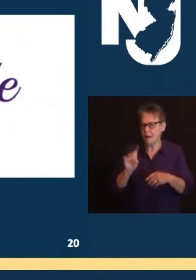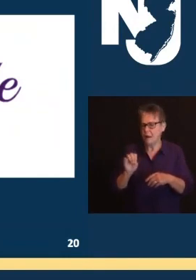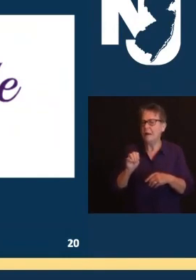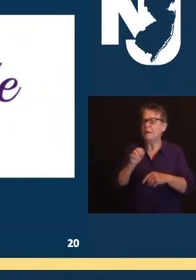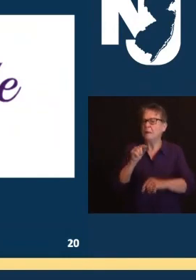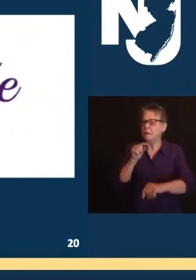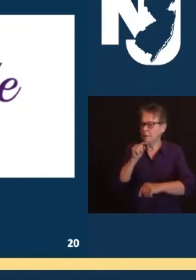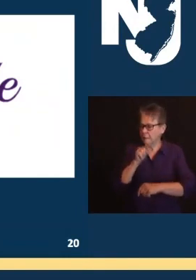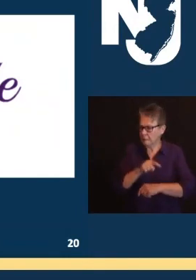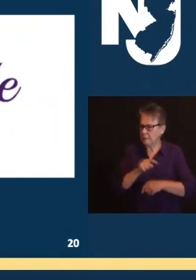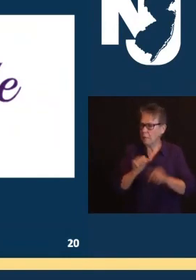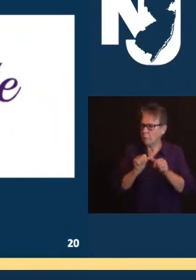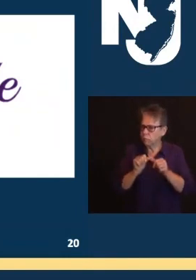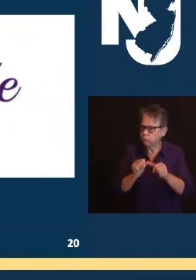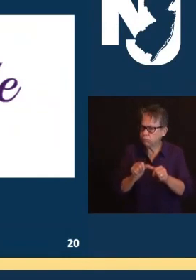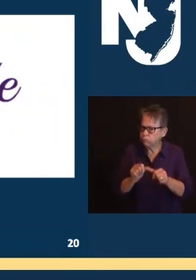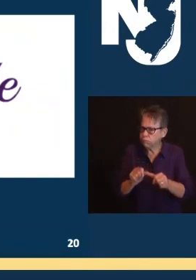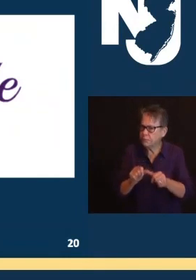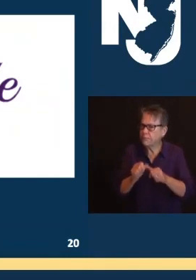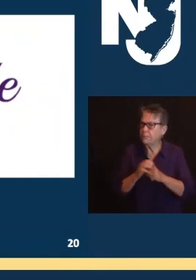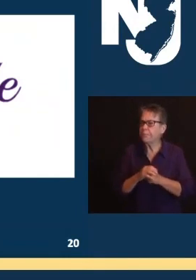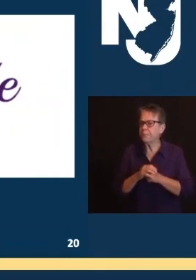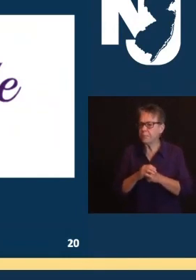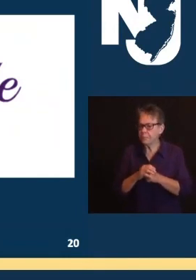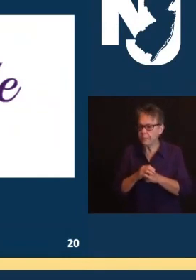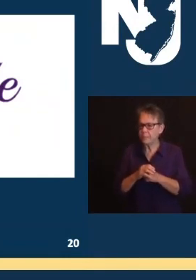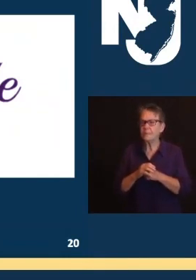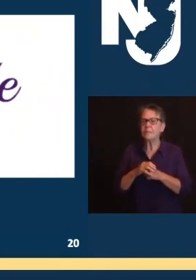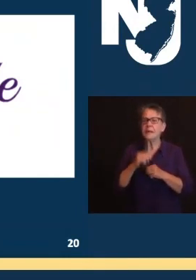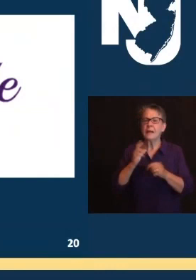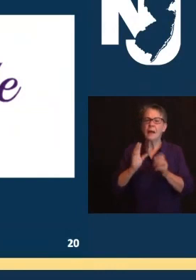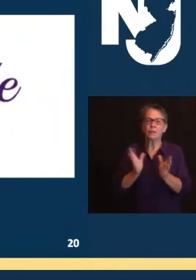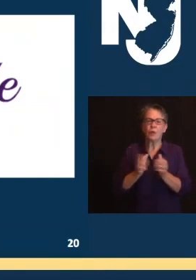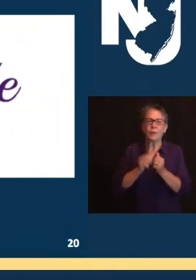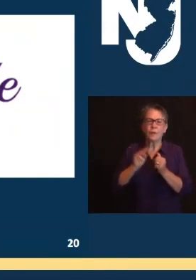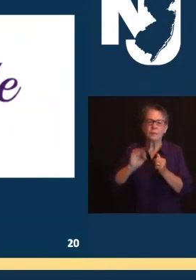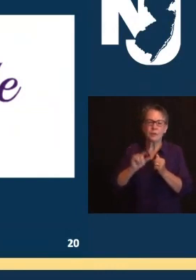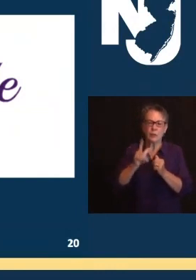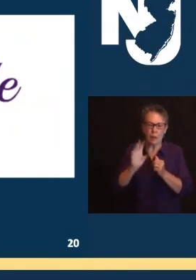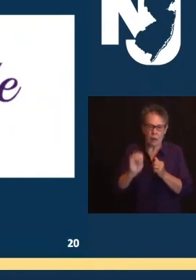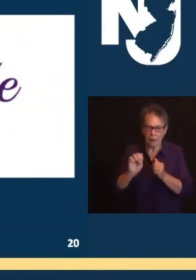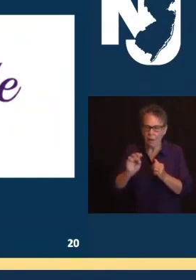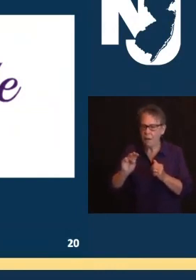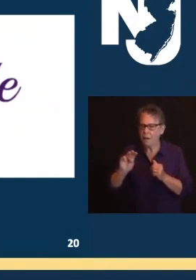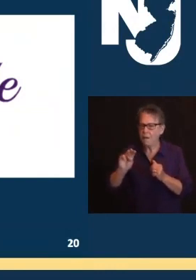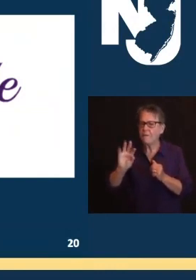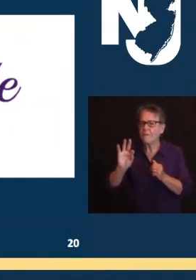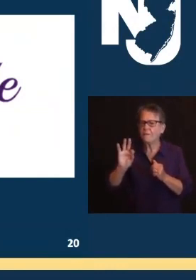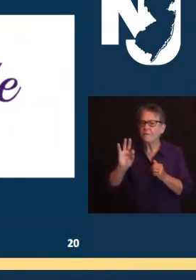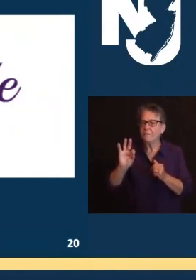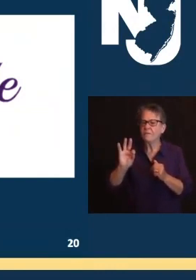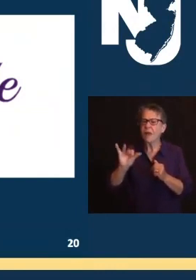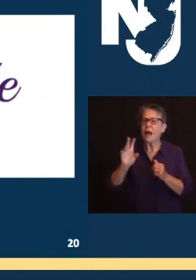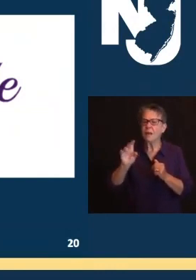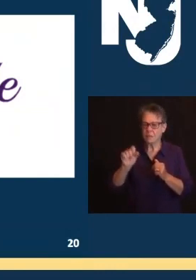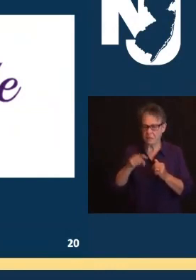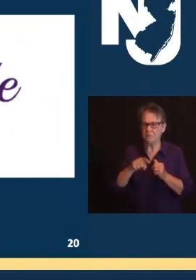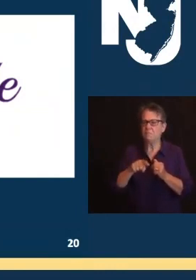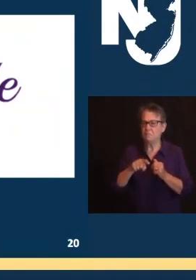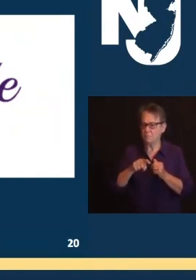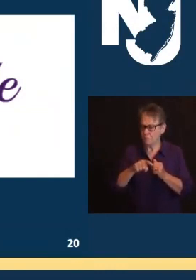and taught CCD to our kids. Michelle owns the bridal boutique, The Curvy Bride in Manalapan. The